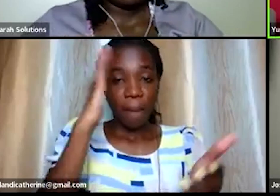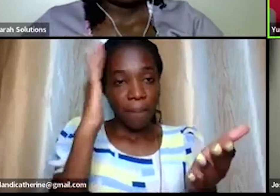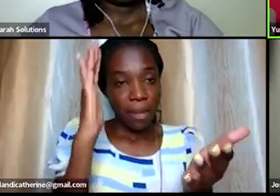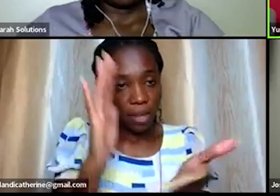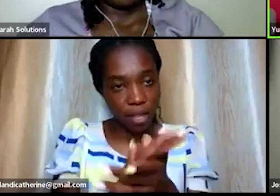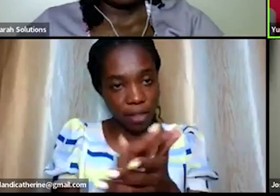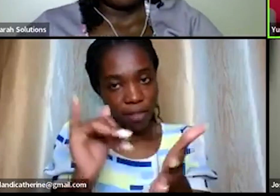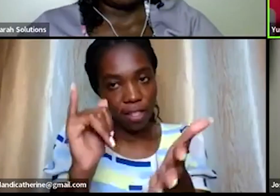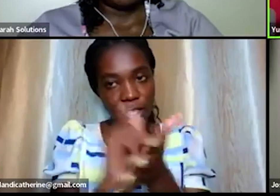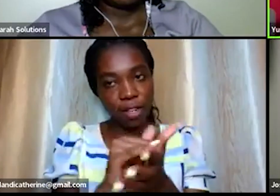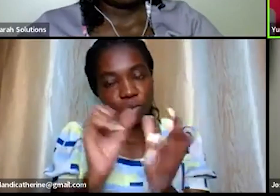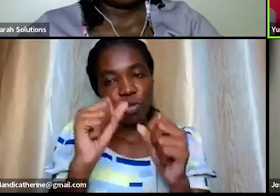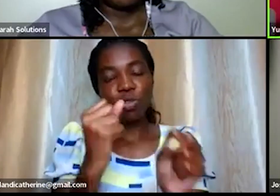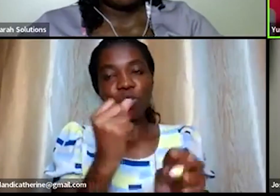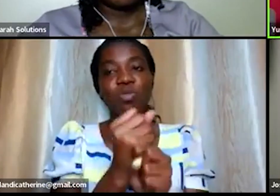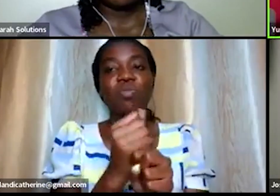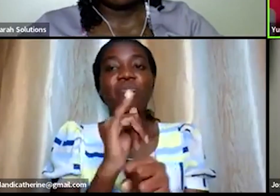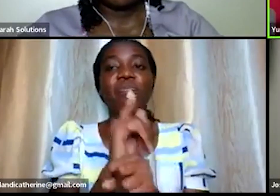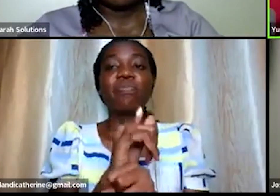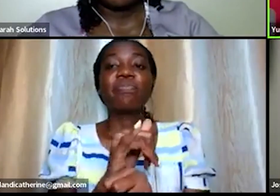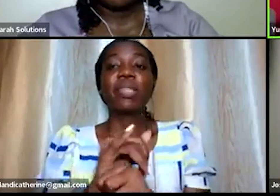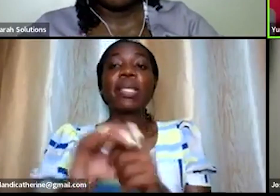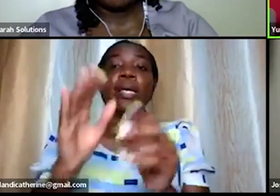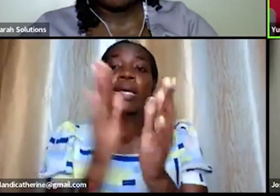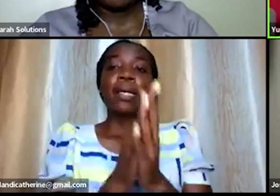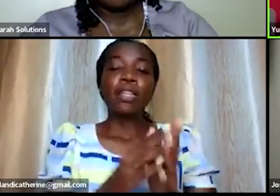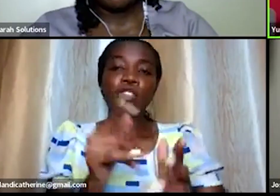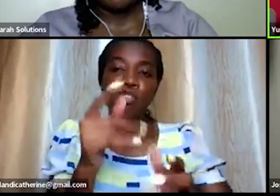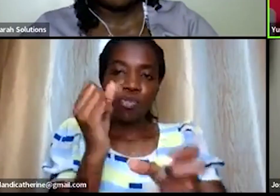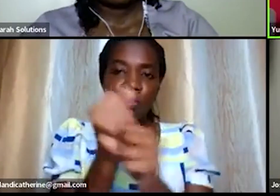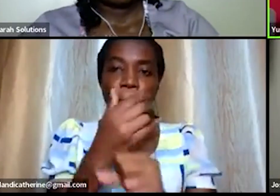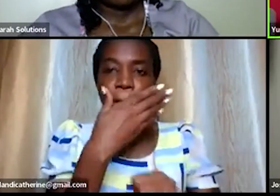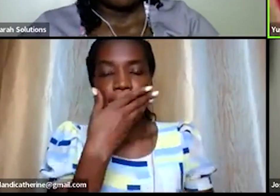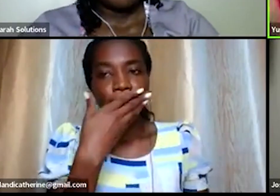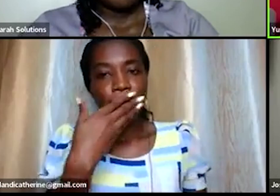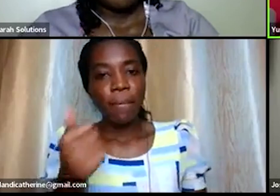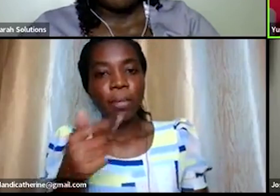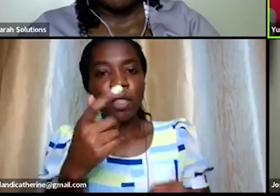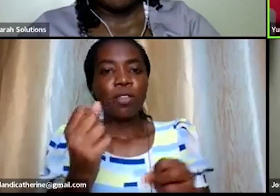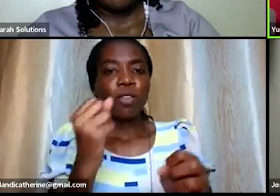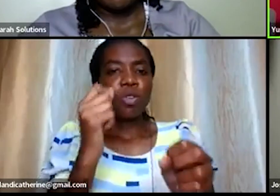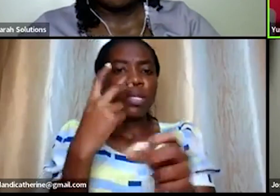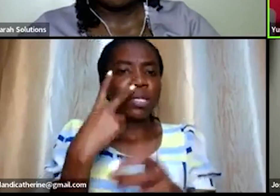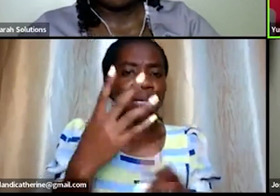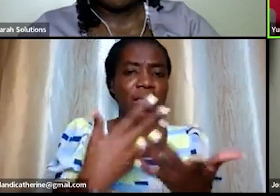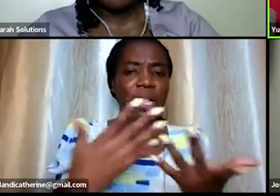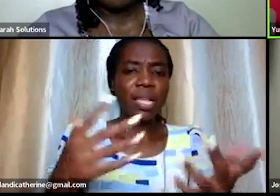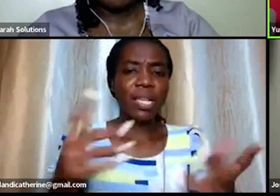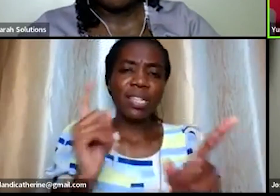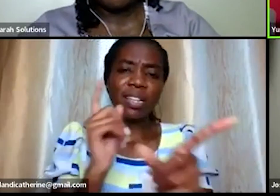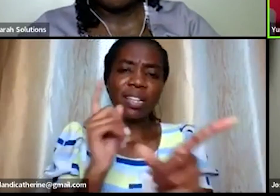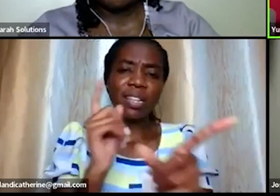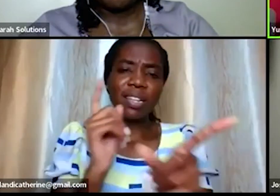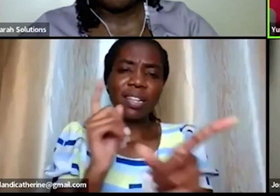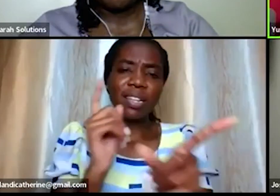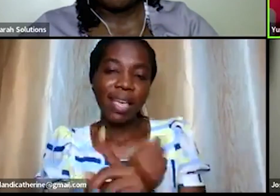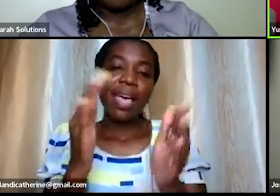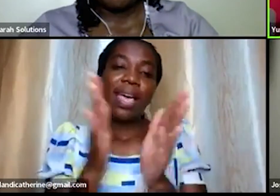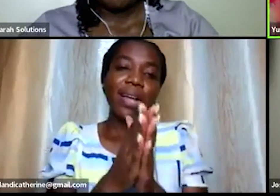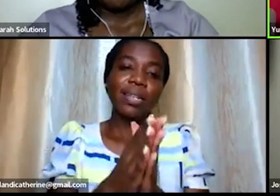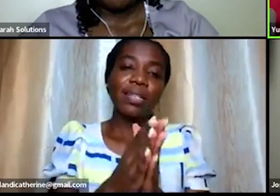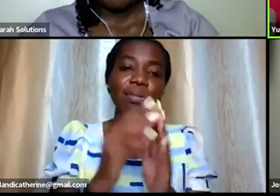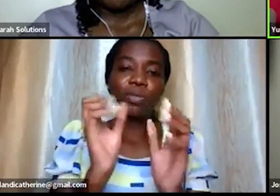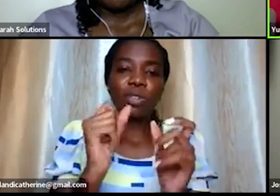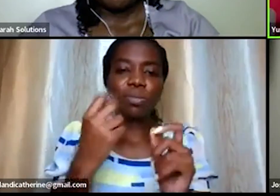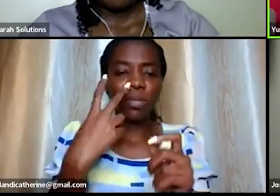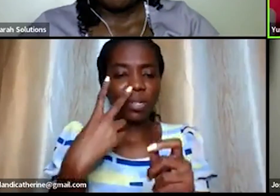that we can do this, that we can do better. We can look at things differently. And you can also look at what